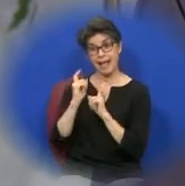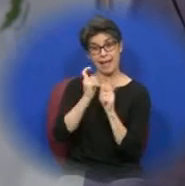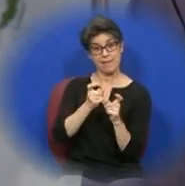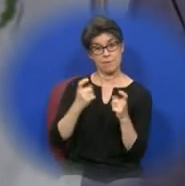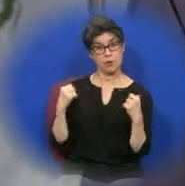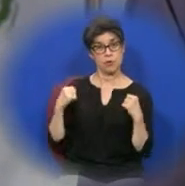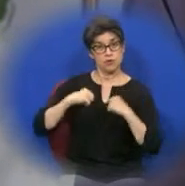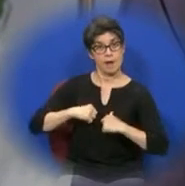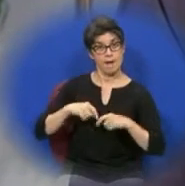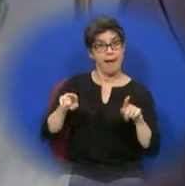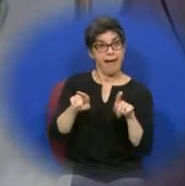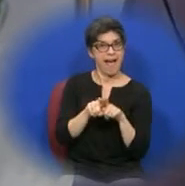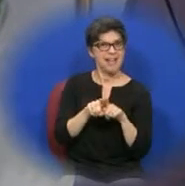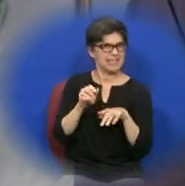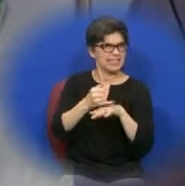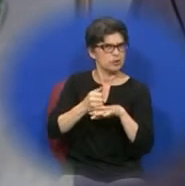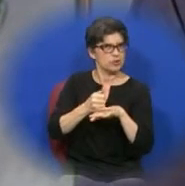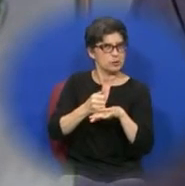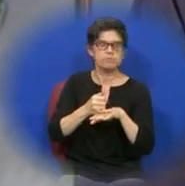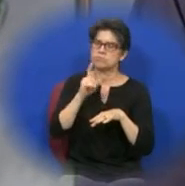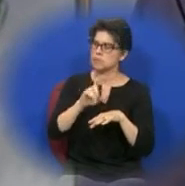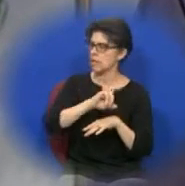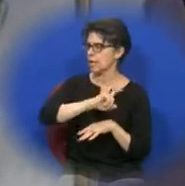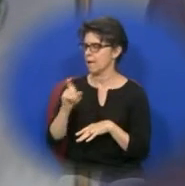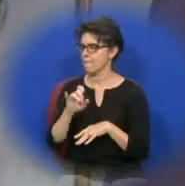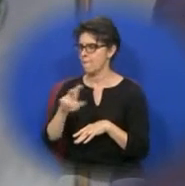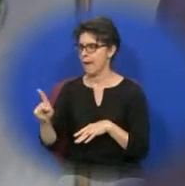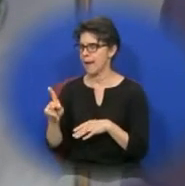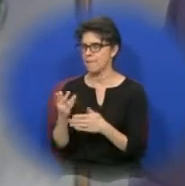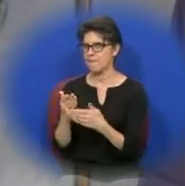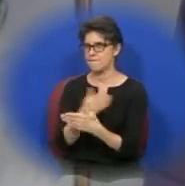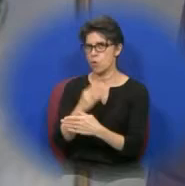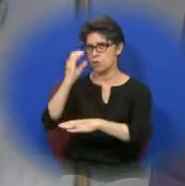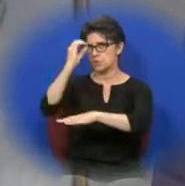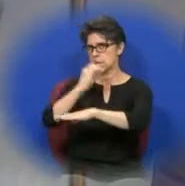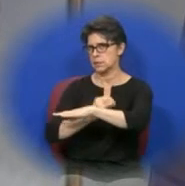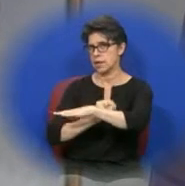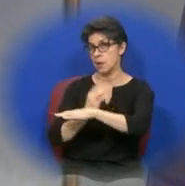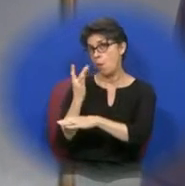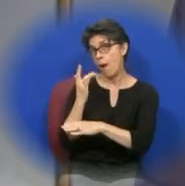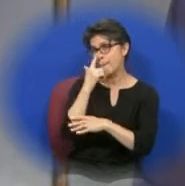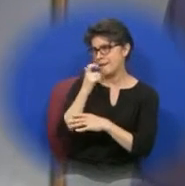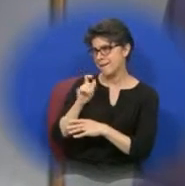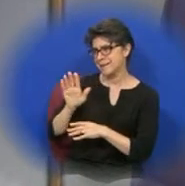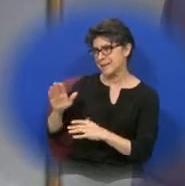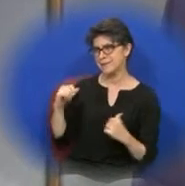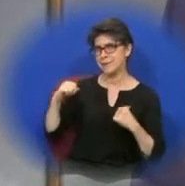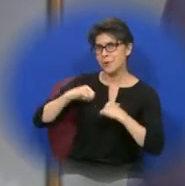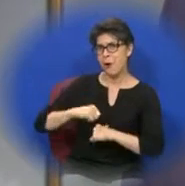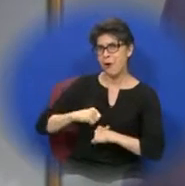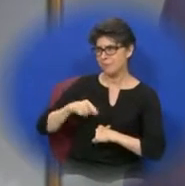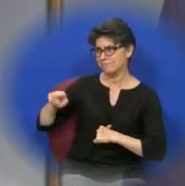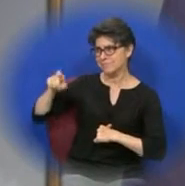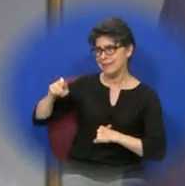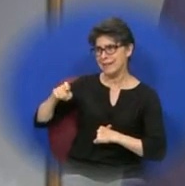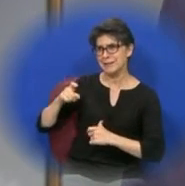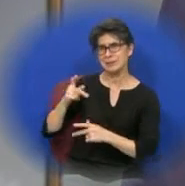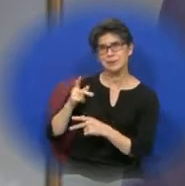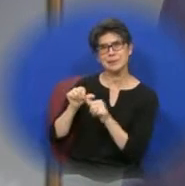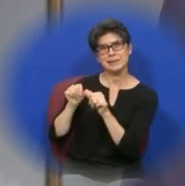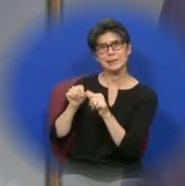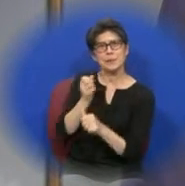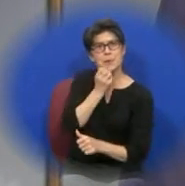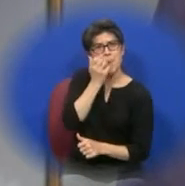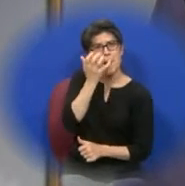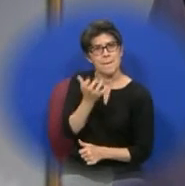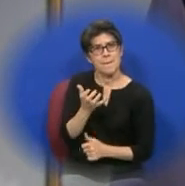cloak as a pledge, you shall return it to him before sunset. For this cloak of his is the only covering he has for